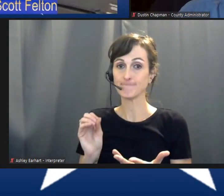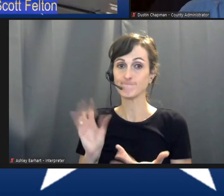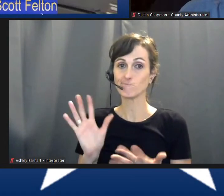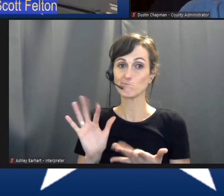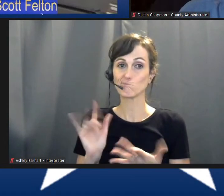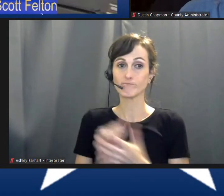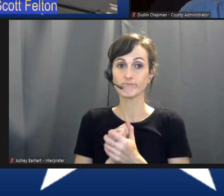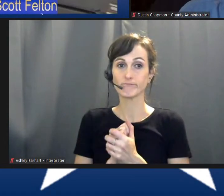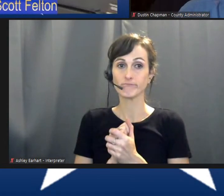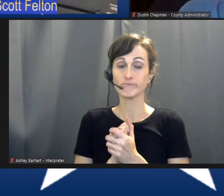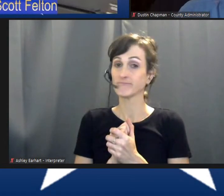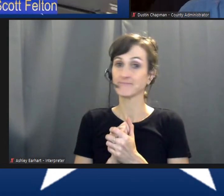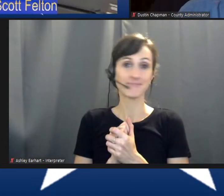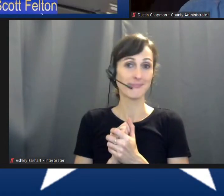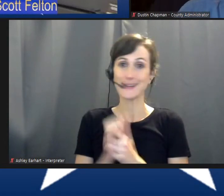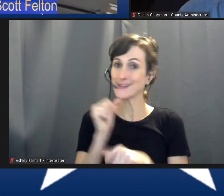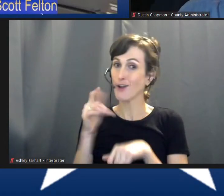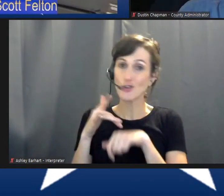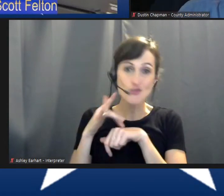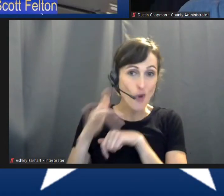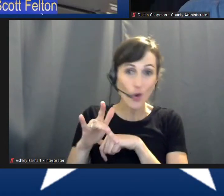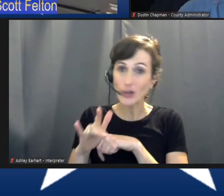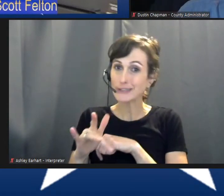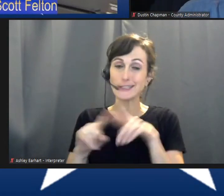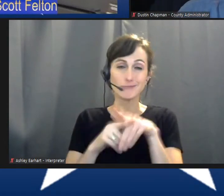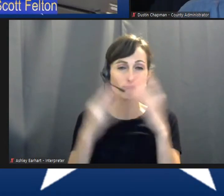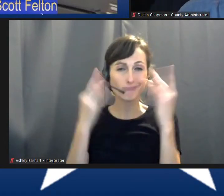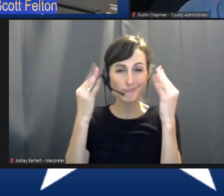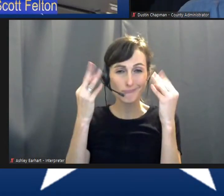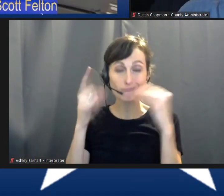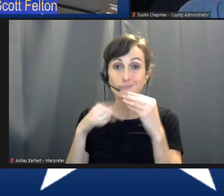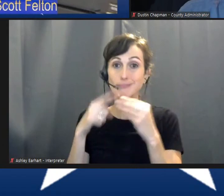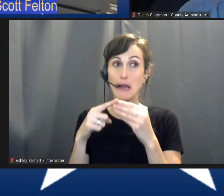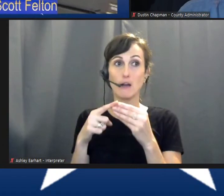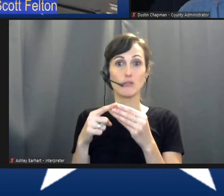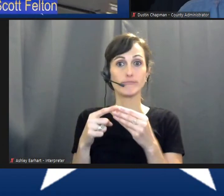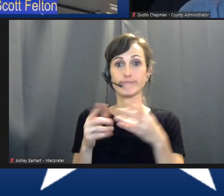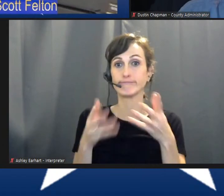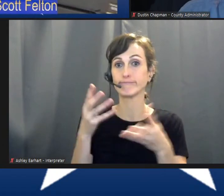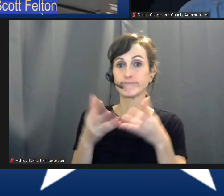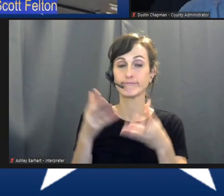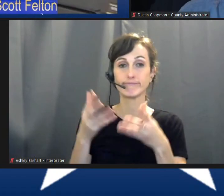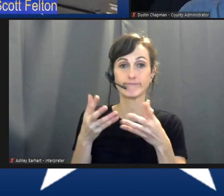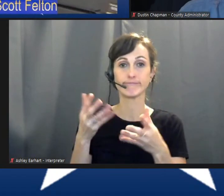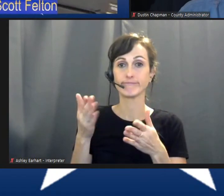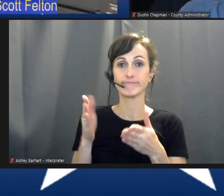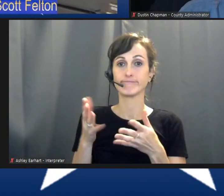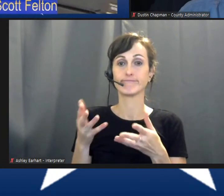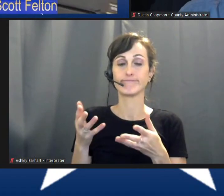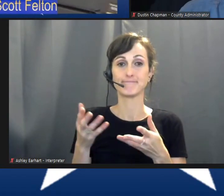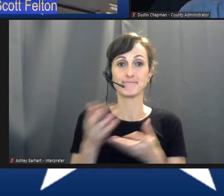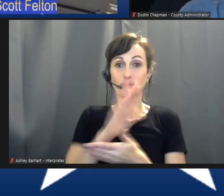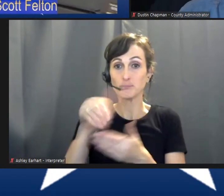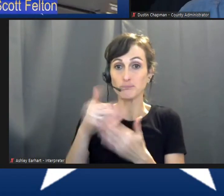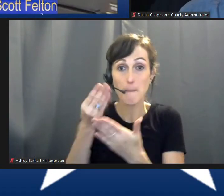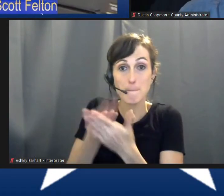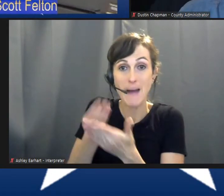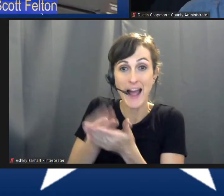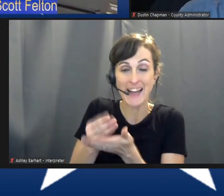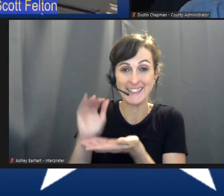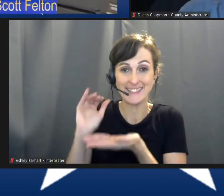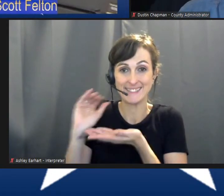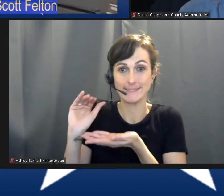and it's not too early to think about, you know, obligating the whole balance, the